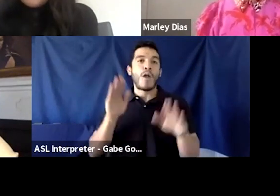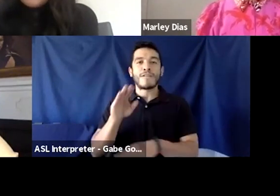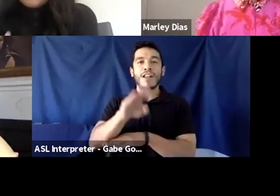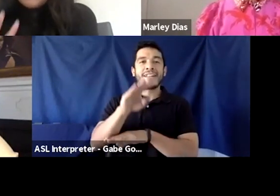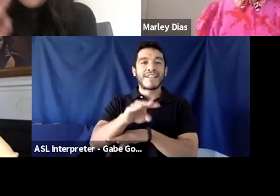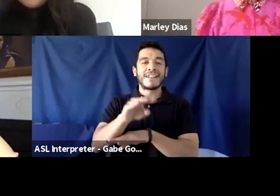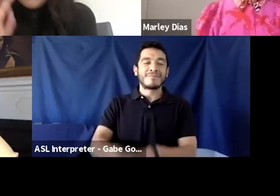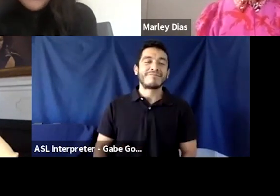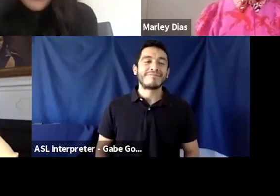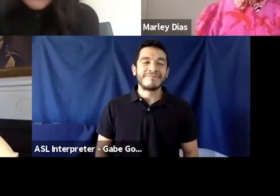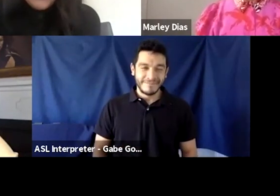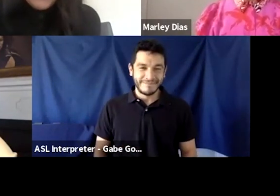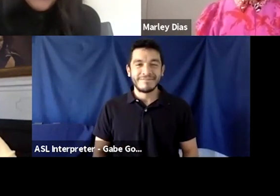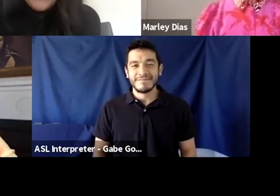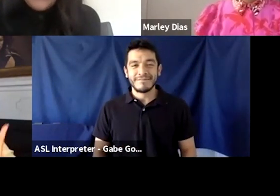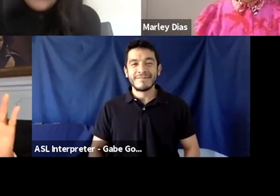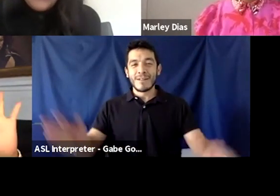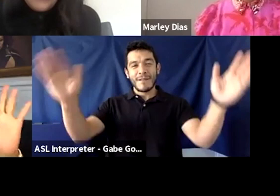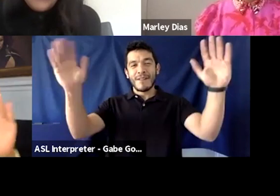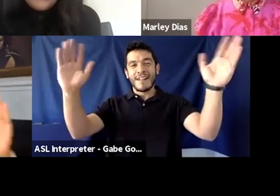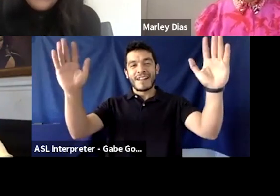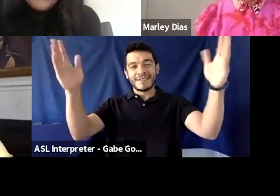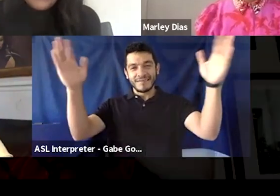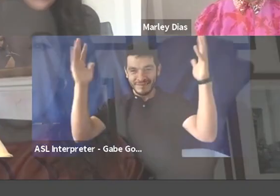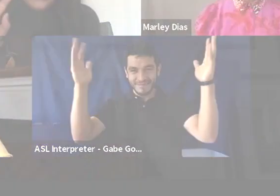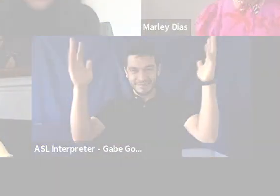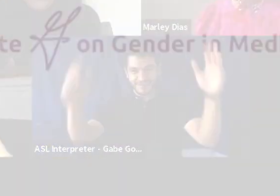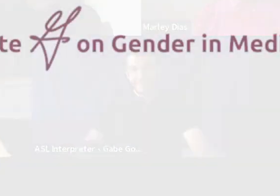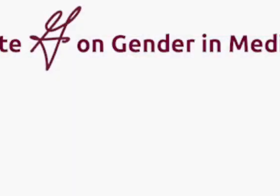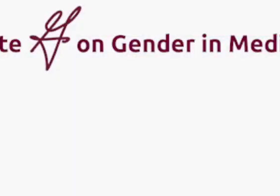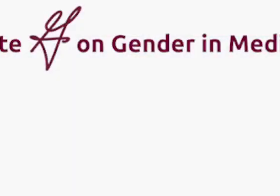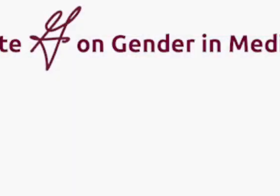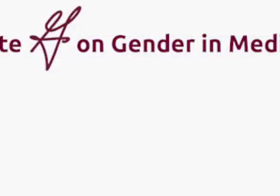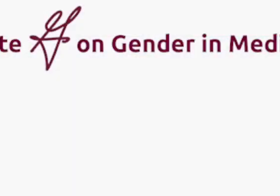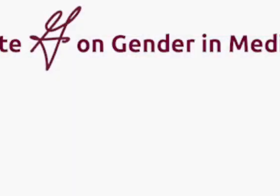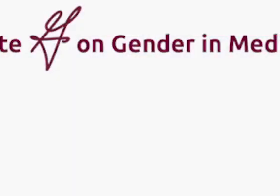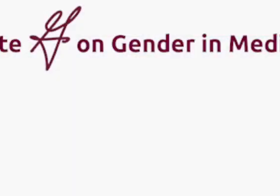Thank you. Bye-bye. Thank you.